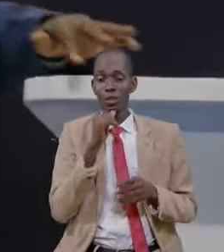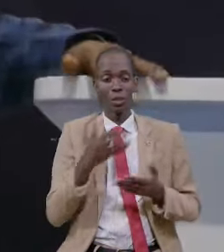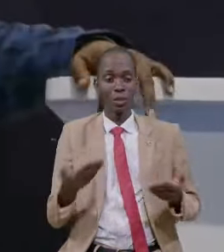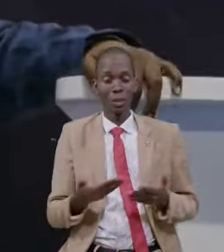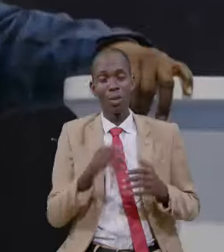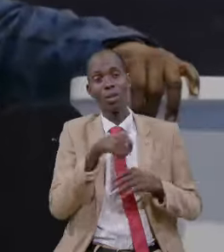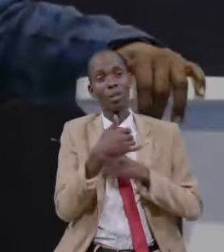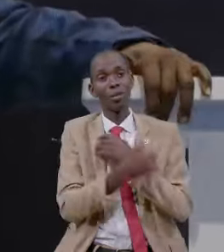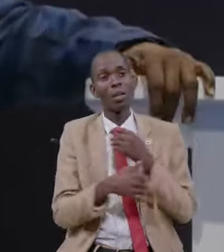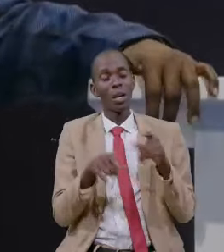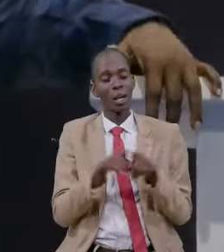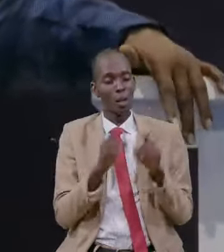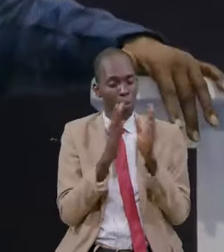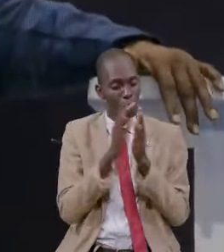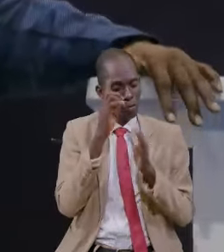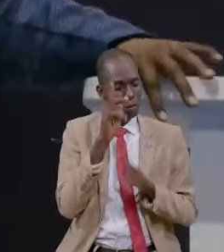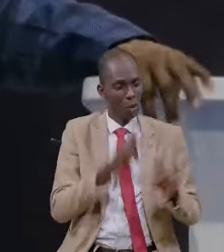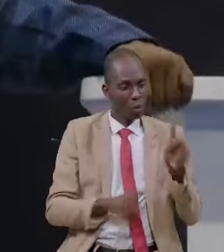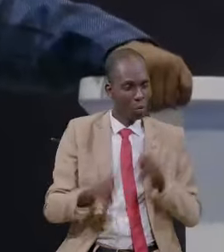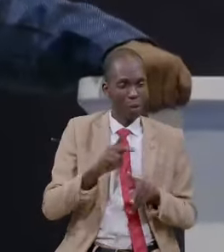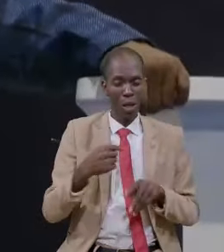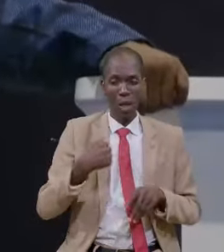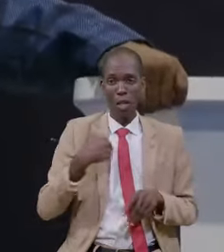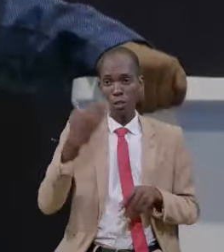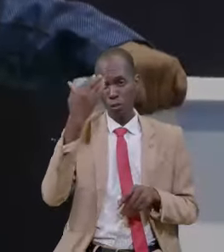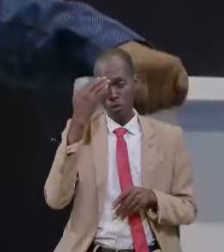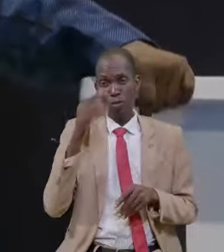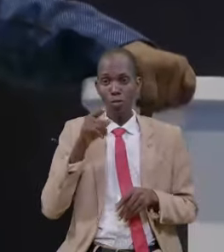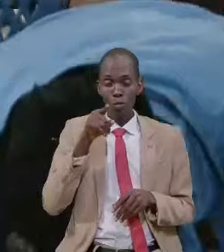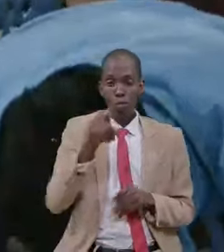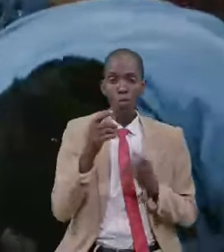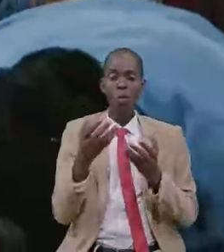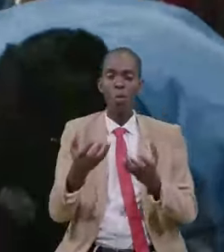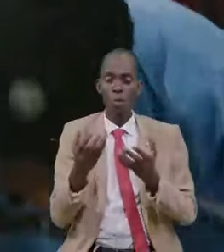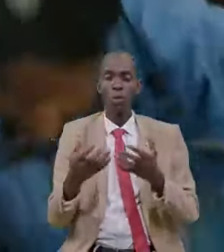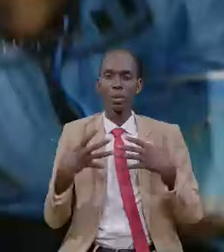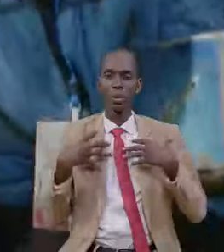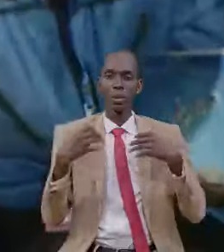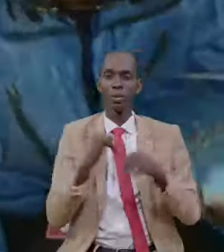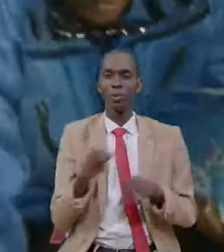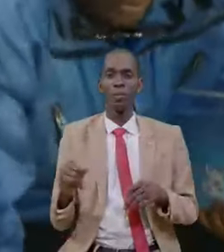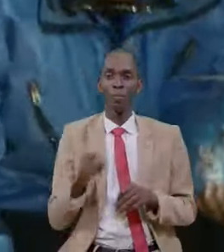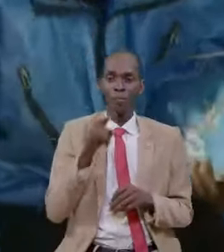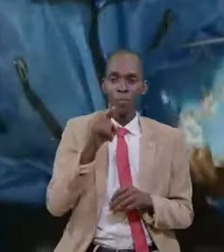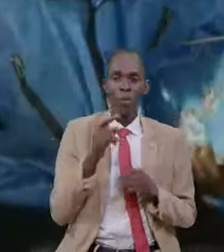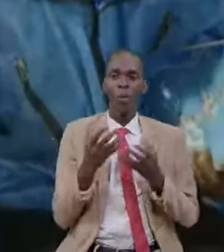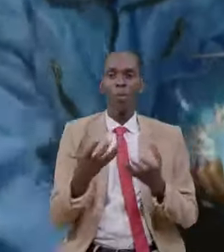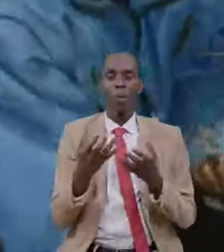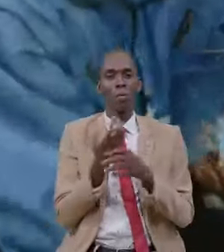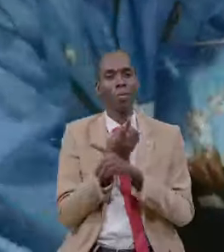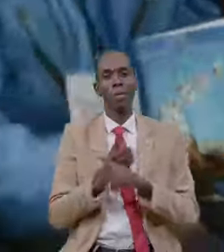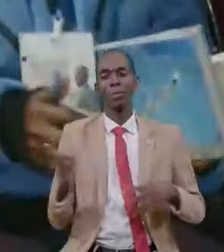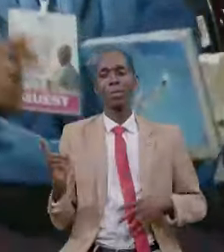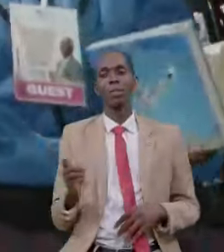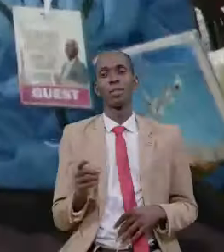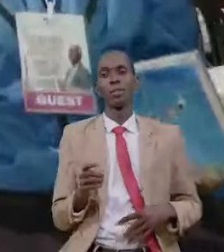the people, I know you want healing. You want deliverance. You're